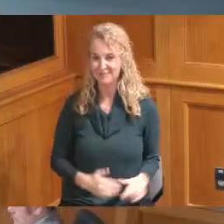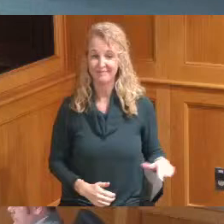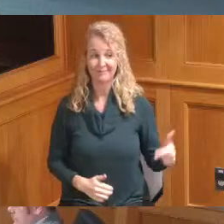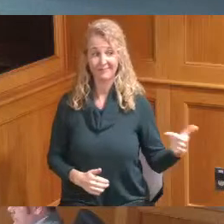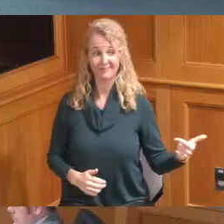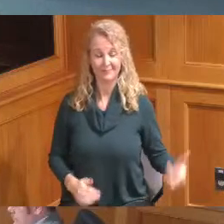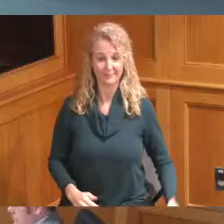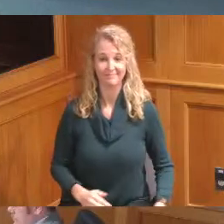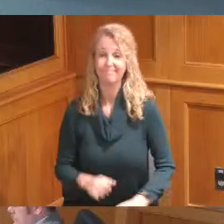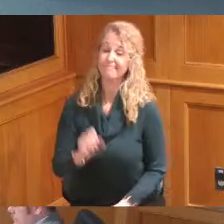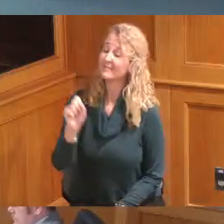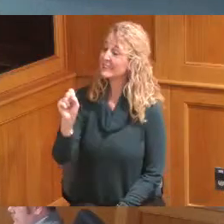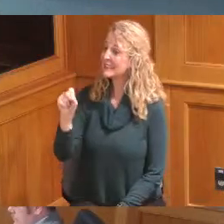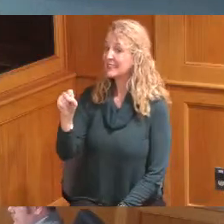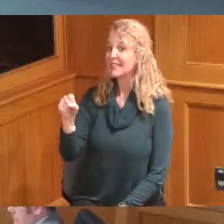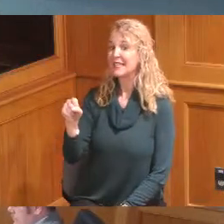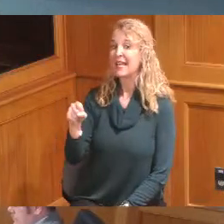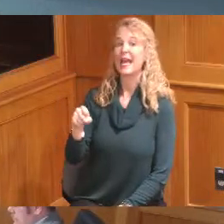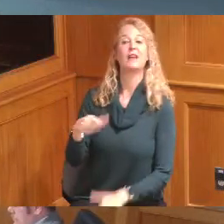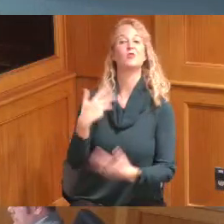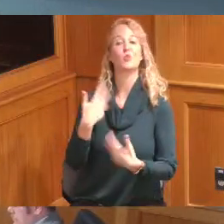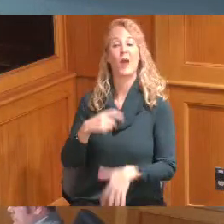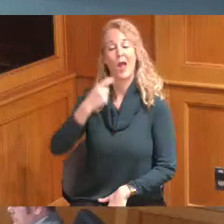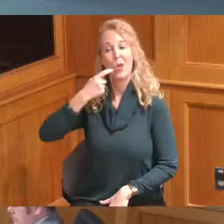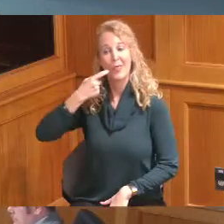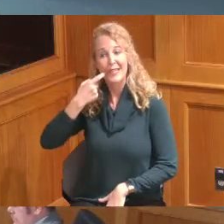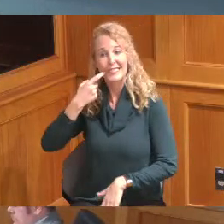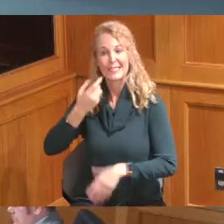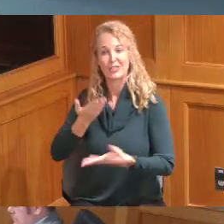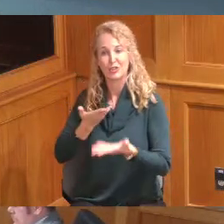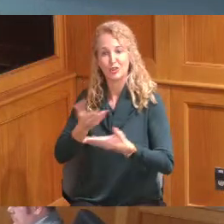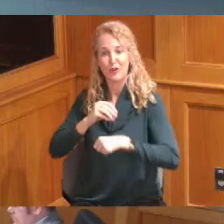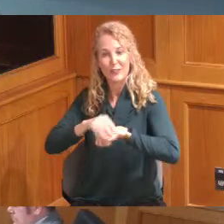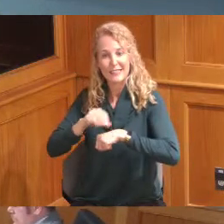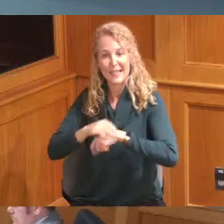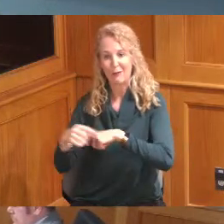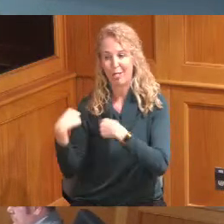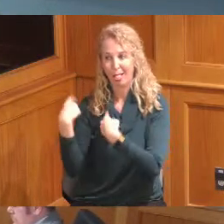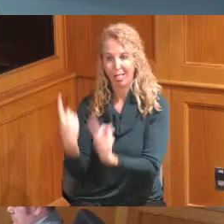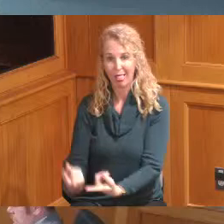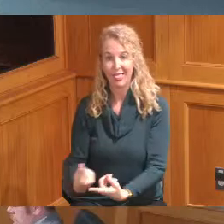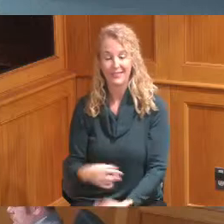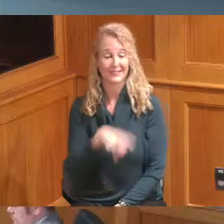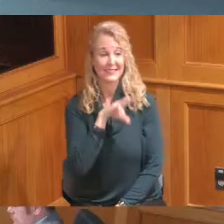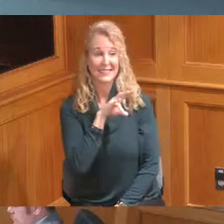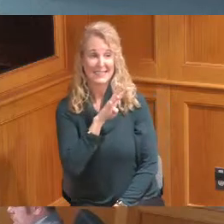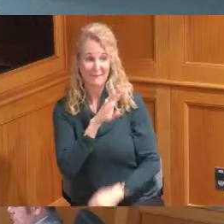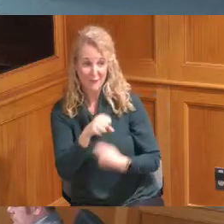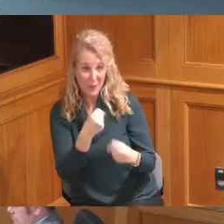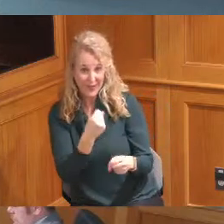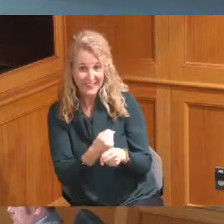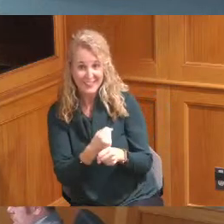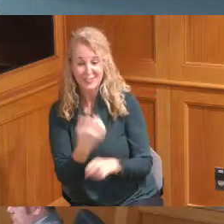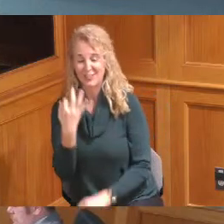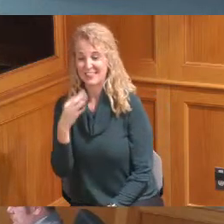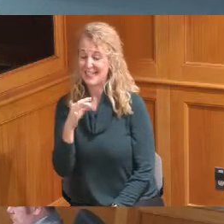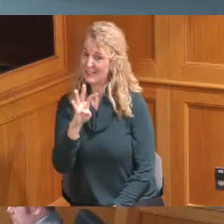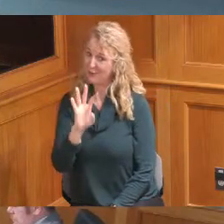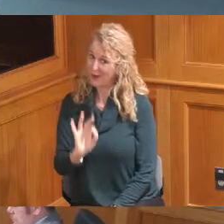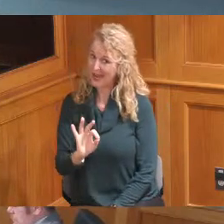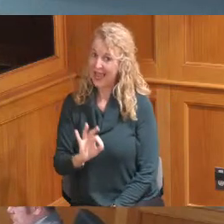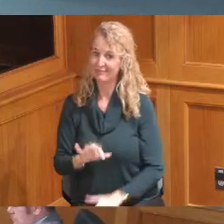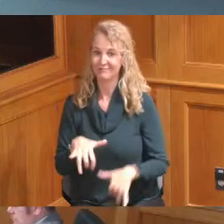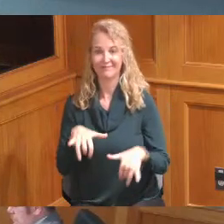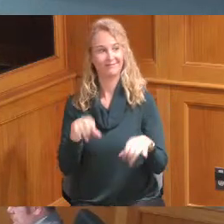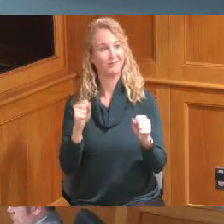Dumas. Yes, the Addiction Services Council has been around for quite a while, hasn't it? 74 years, 1949. Okay, Yes.